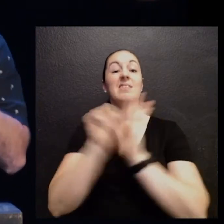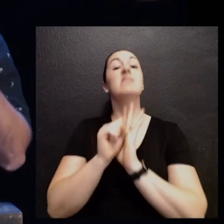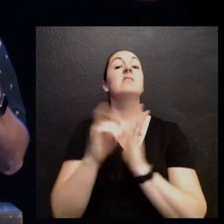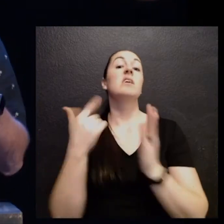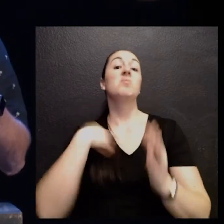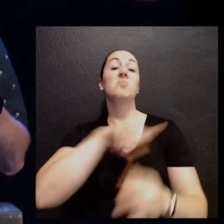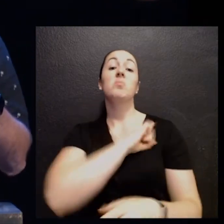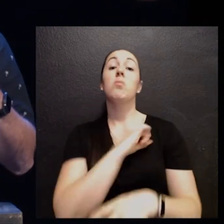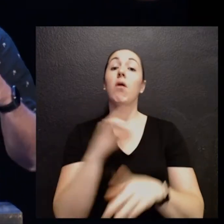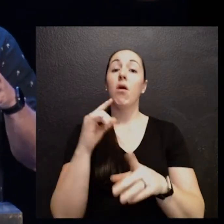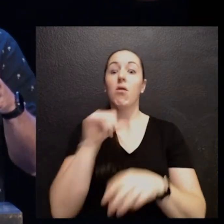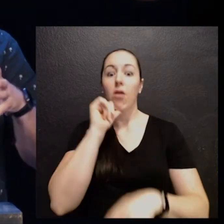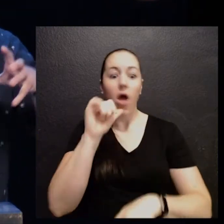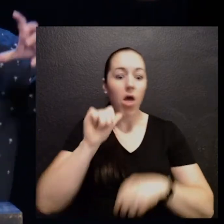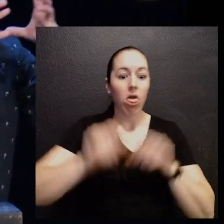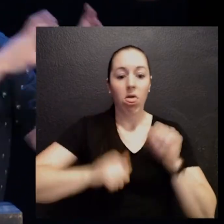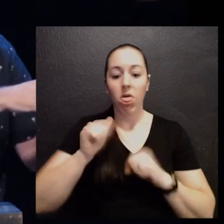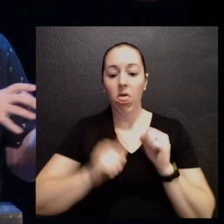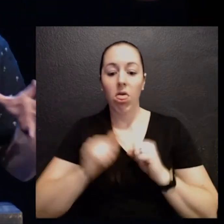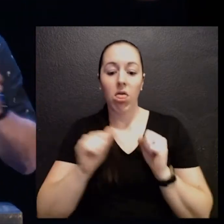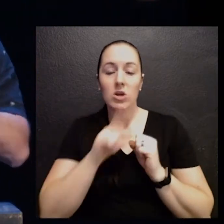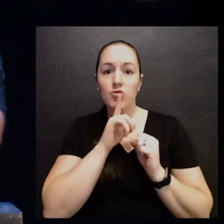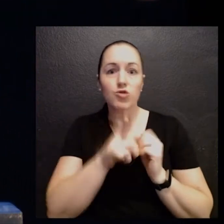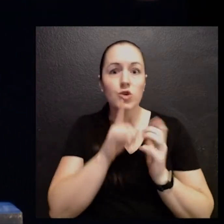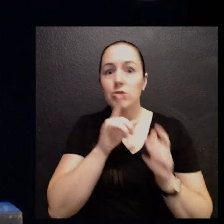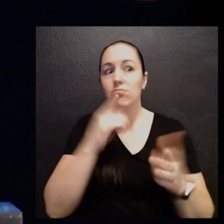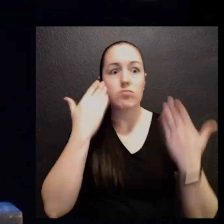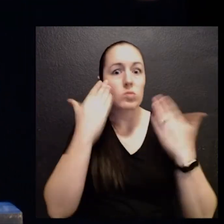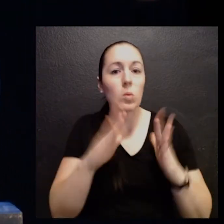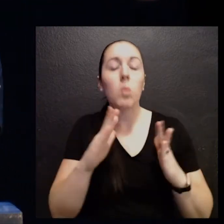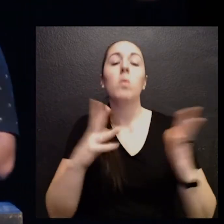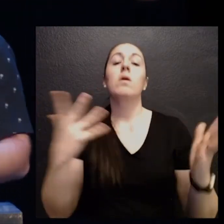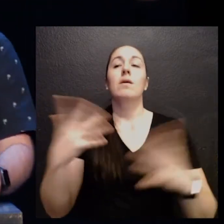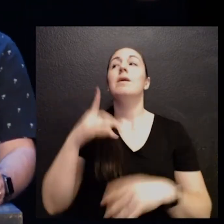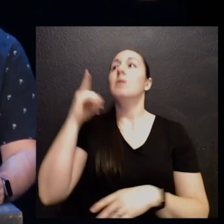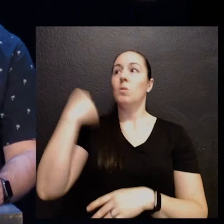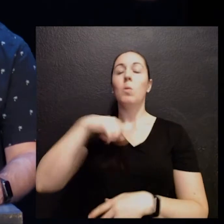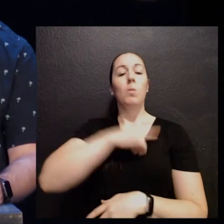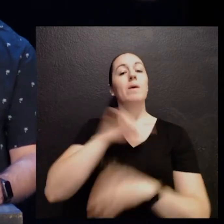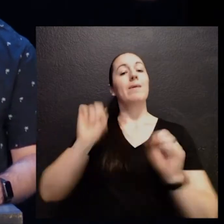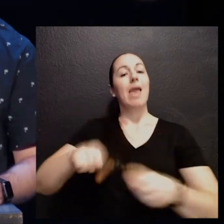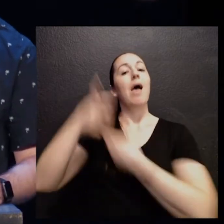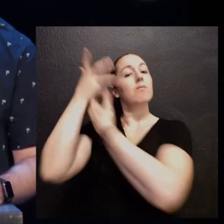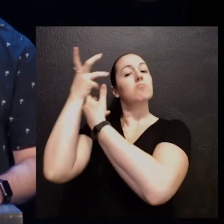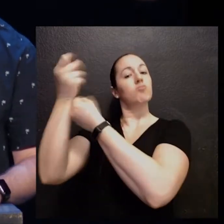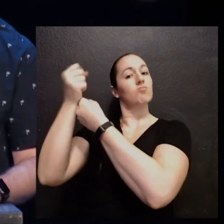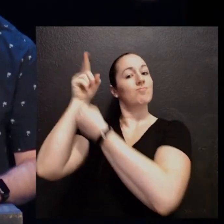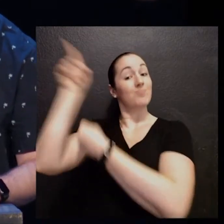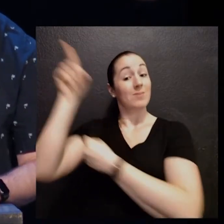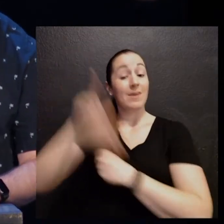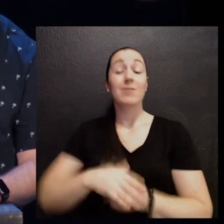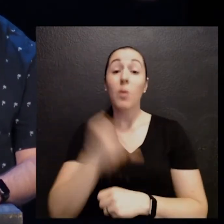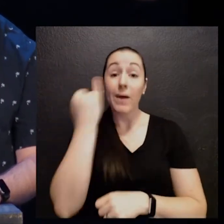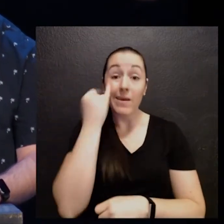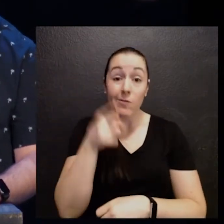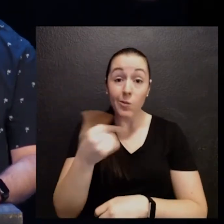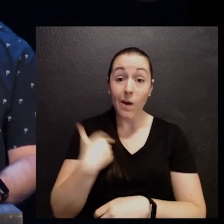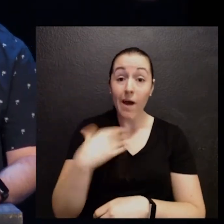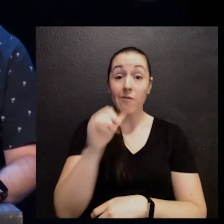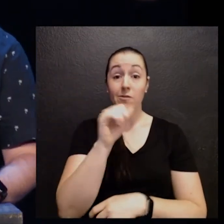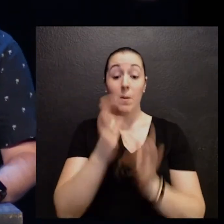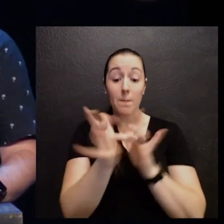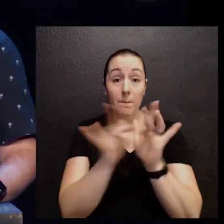talk about the Israelites as they're passing from Egypt into the Promised Land. So if you have your Bible or your Bible apps, turn with me